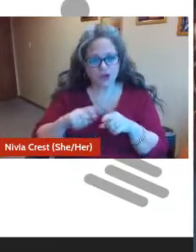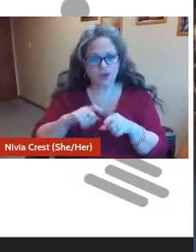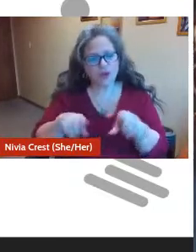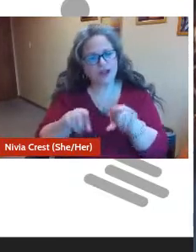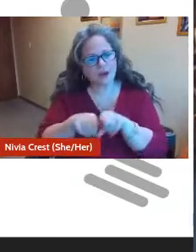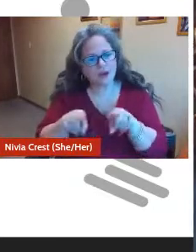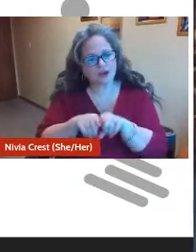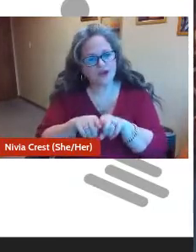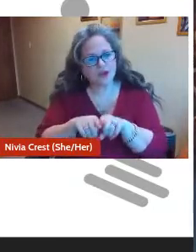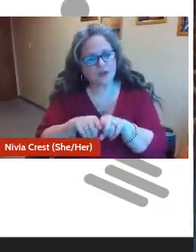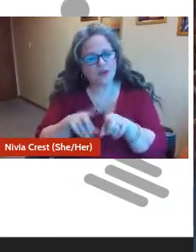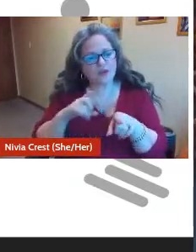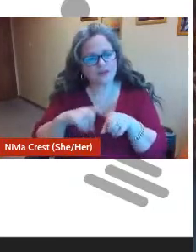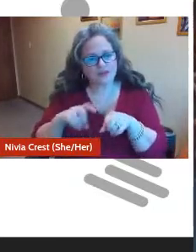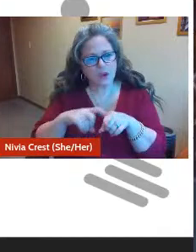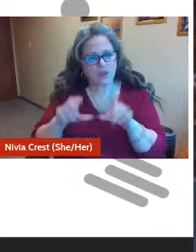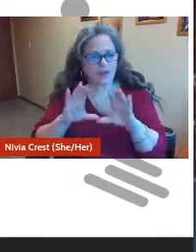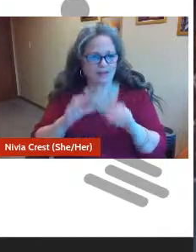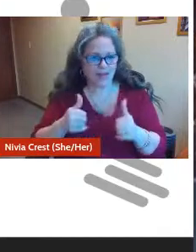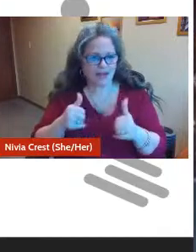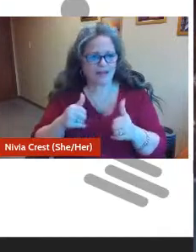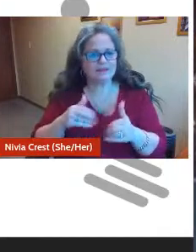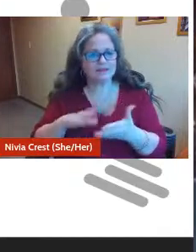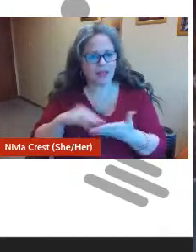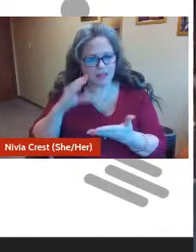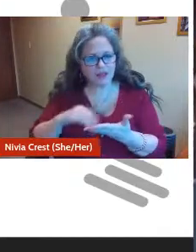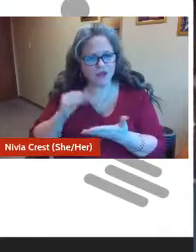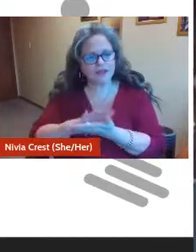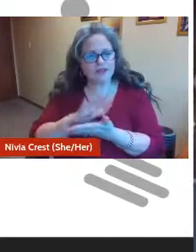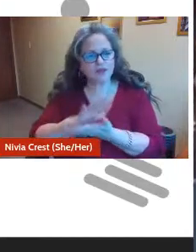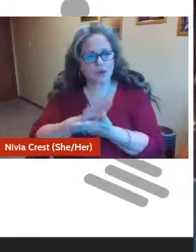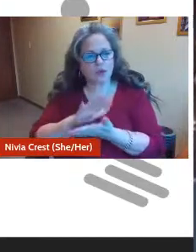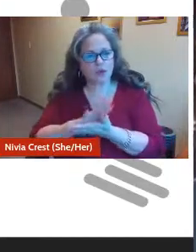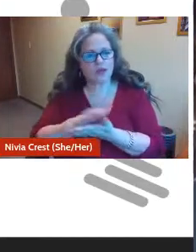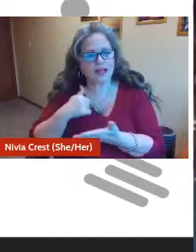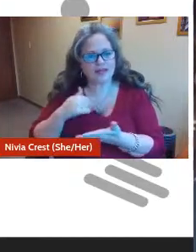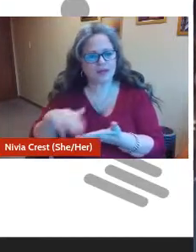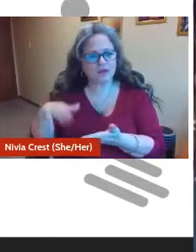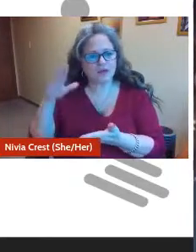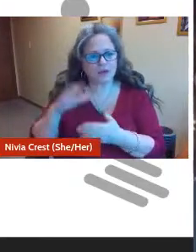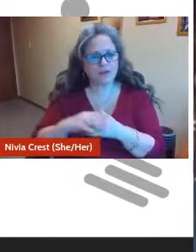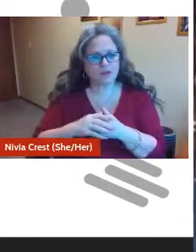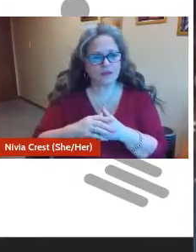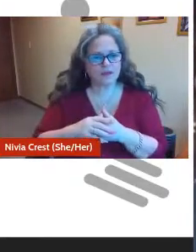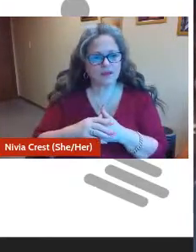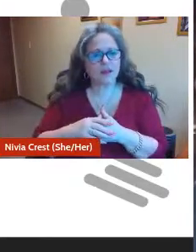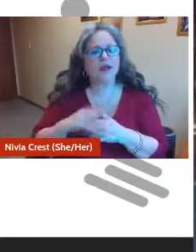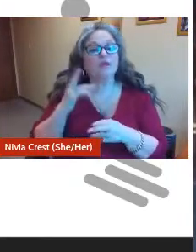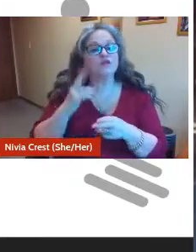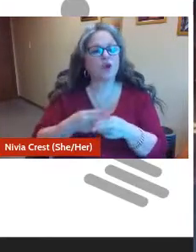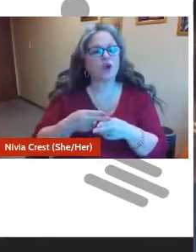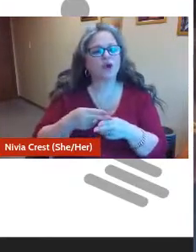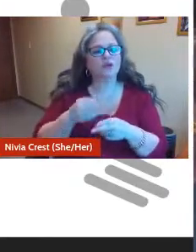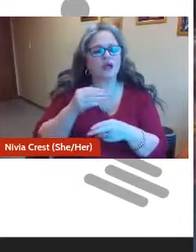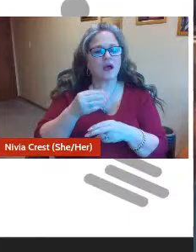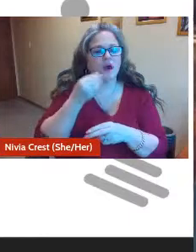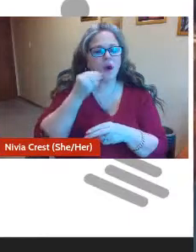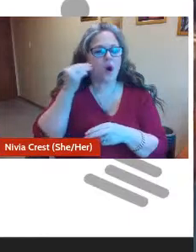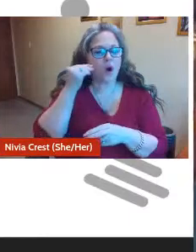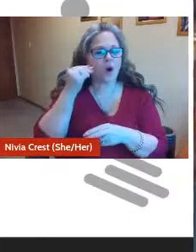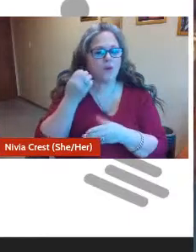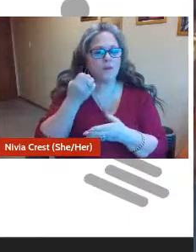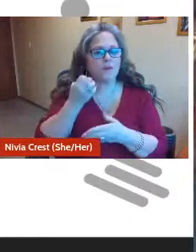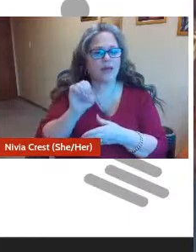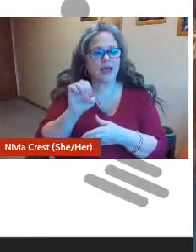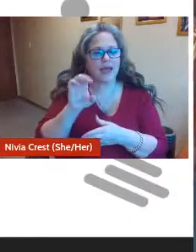also in sewing classes in school. As I came up, we used to call it home economic school classes. Mm-hmm.